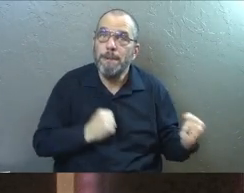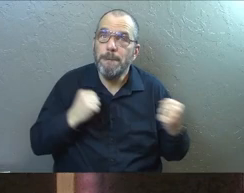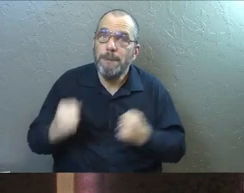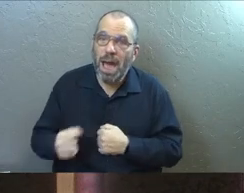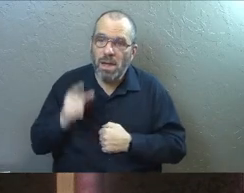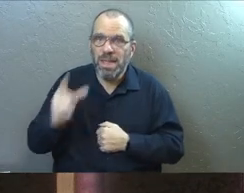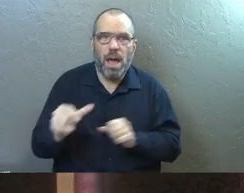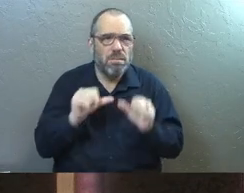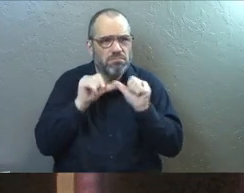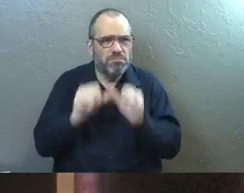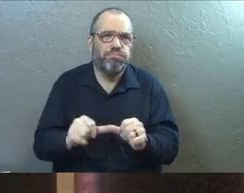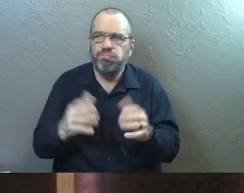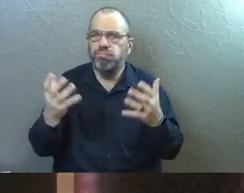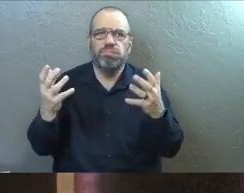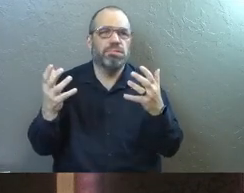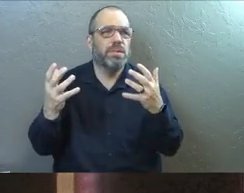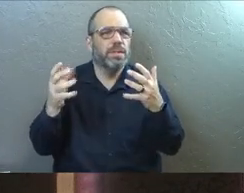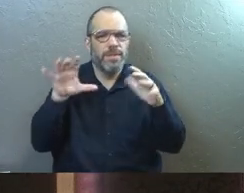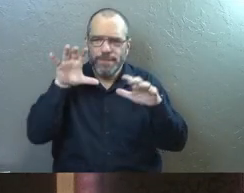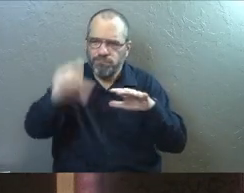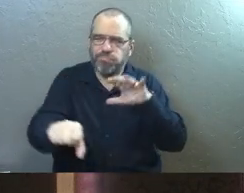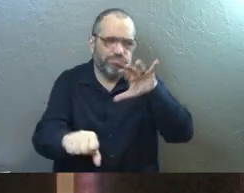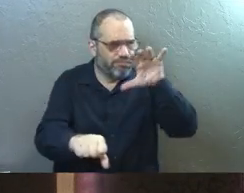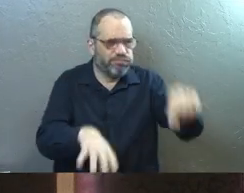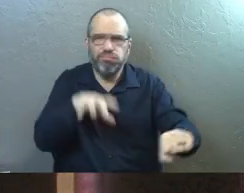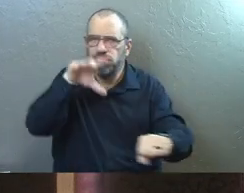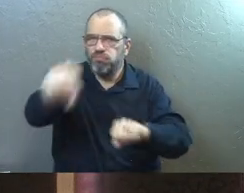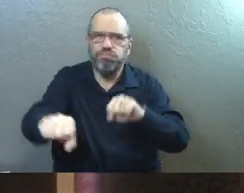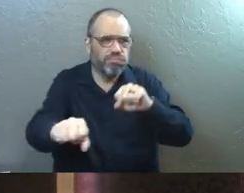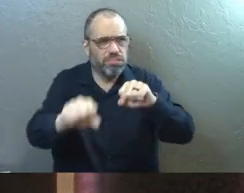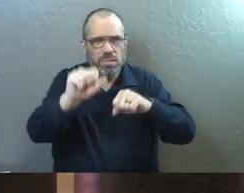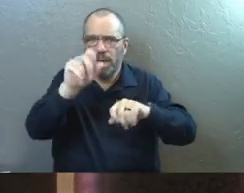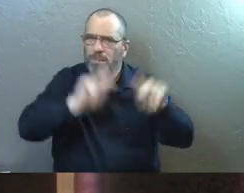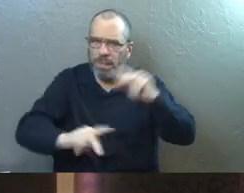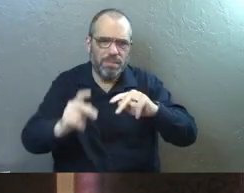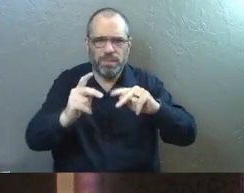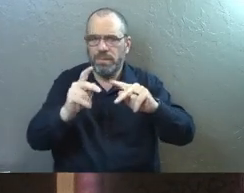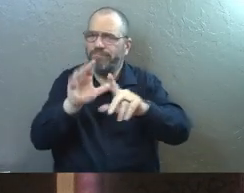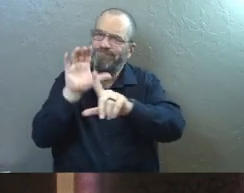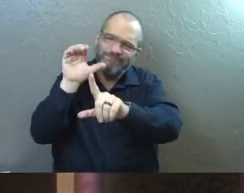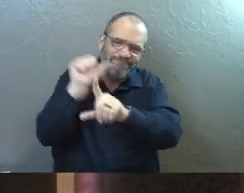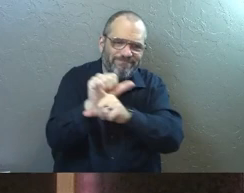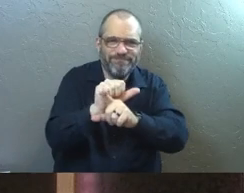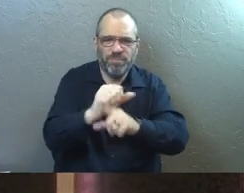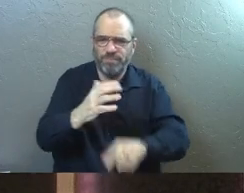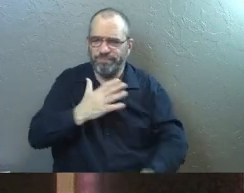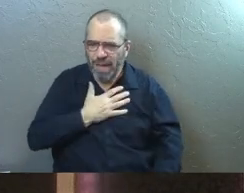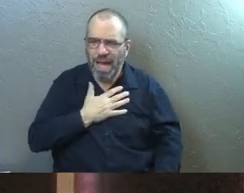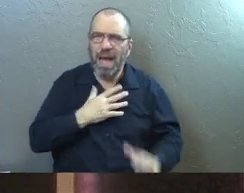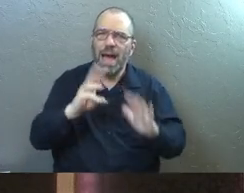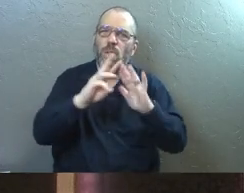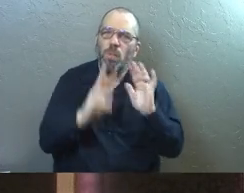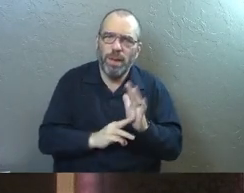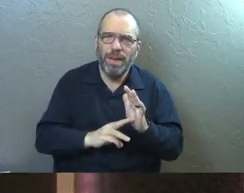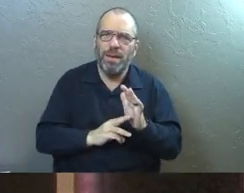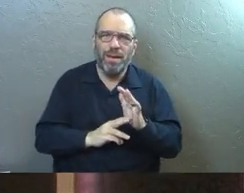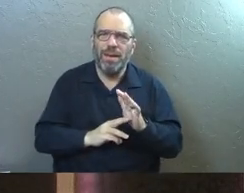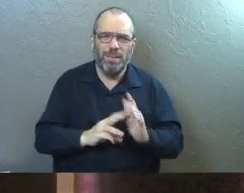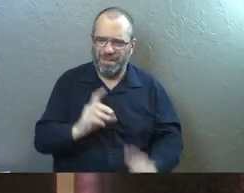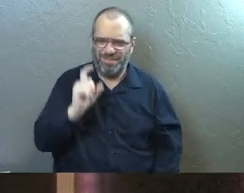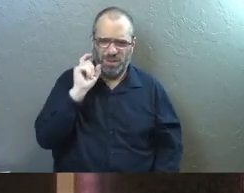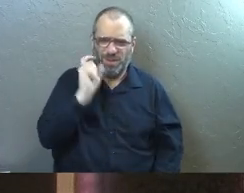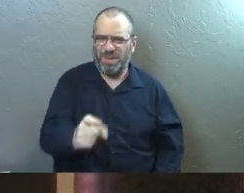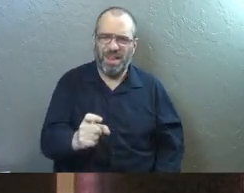that they can continue to amass power and subject other people to their will. Like, you don't want to